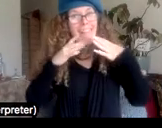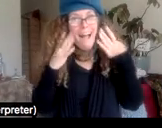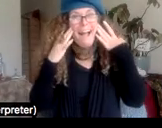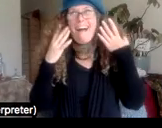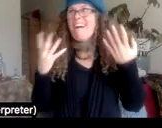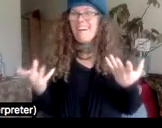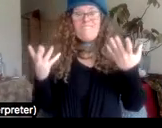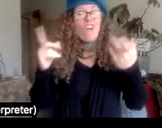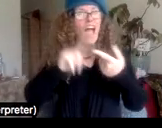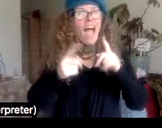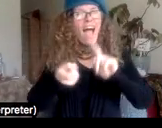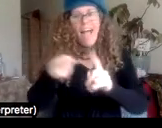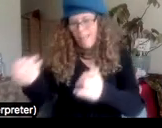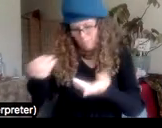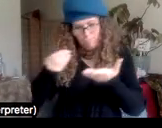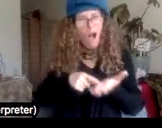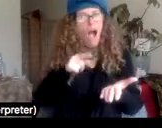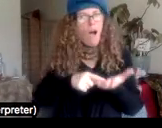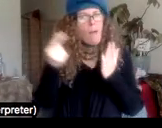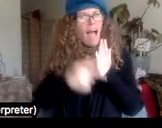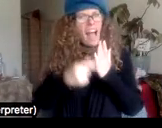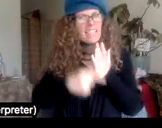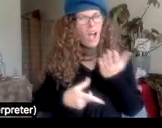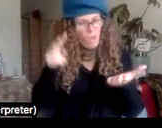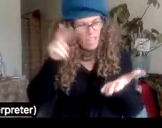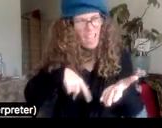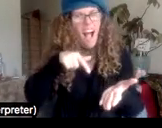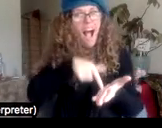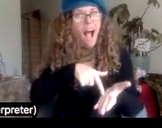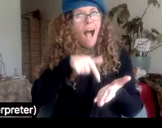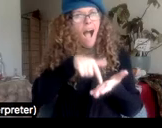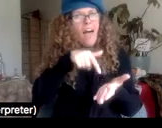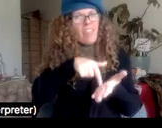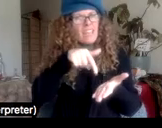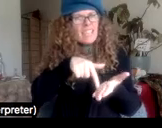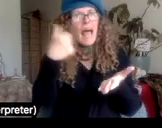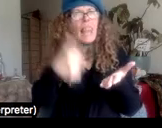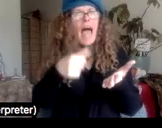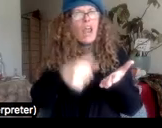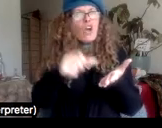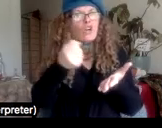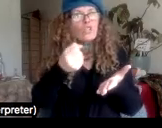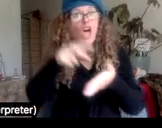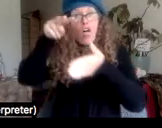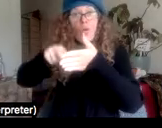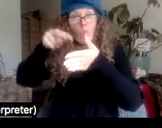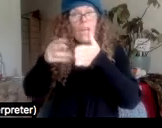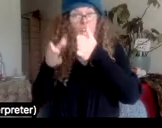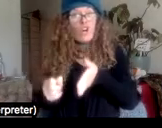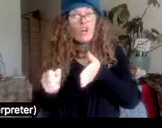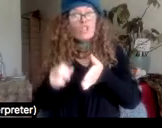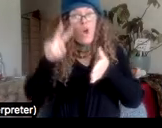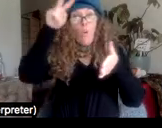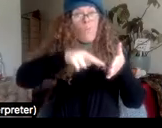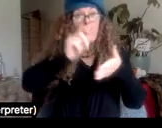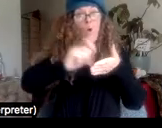delightfully, a friend gave me a magazine to read. And in this magazine, there are letters that the readers were writing in, and the topic was